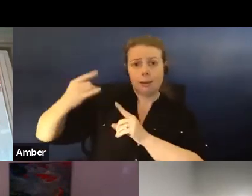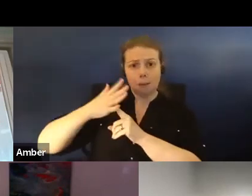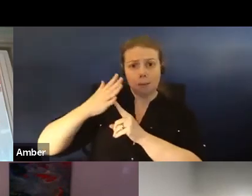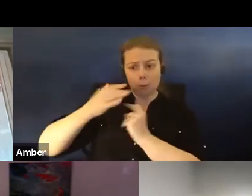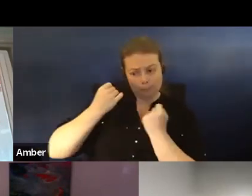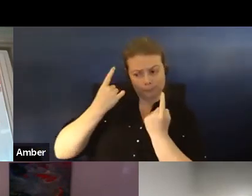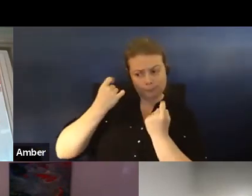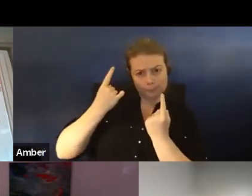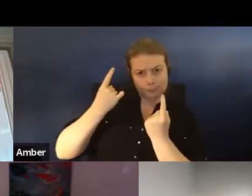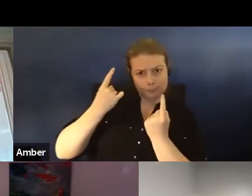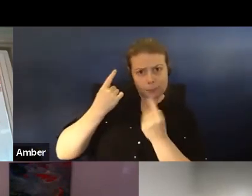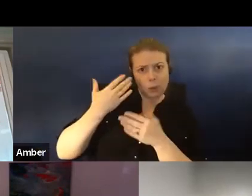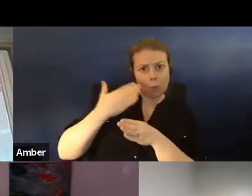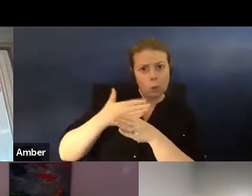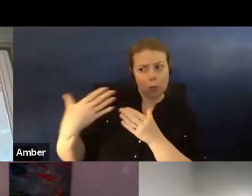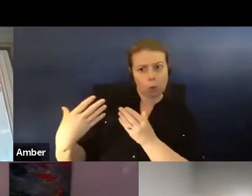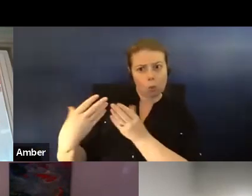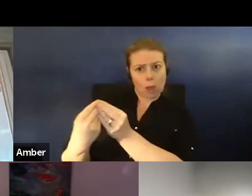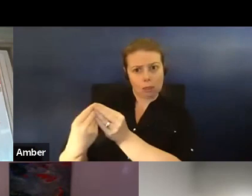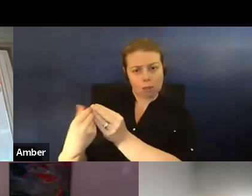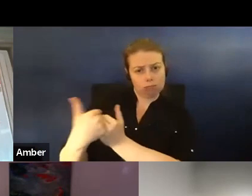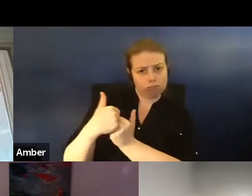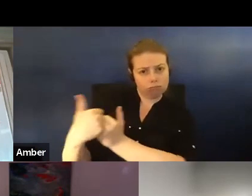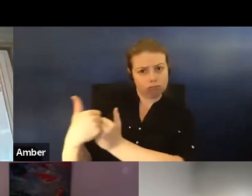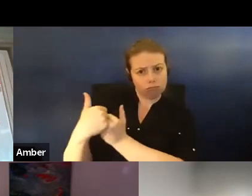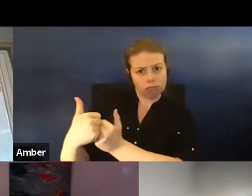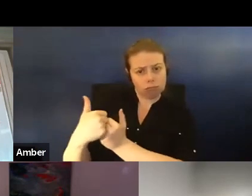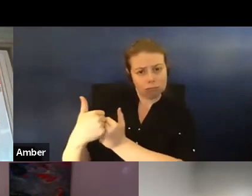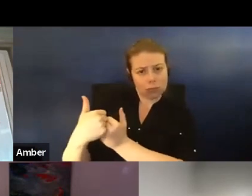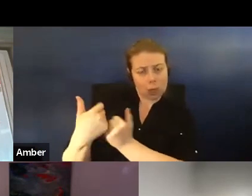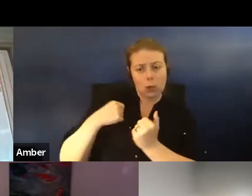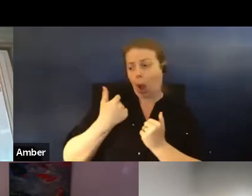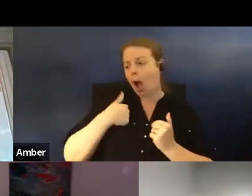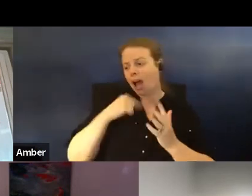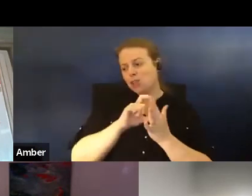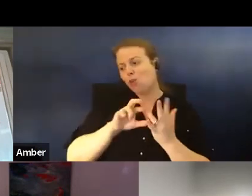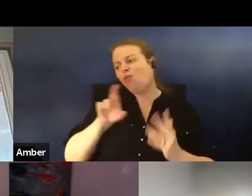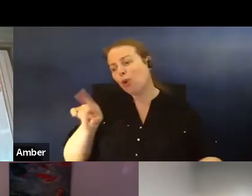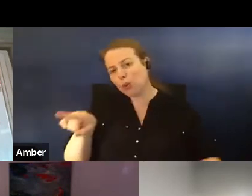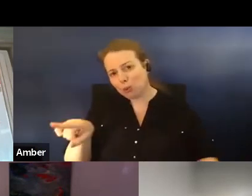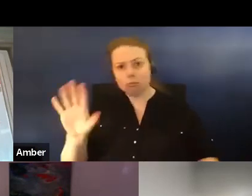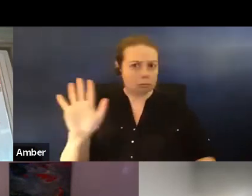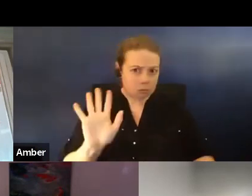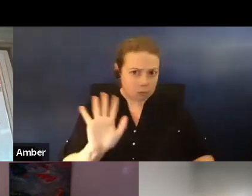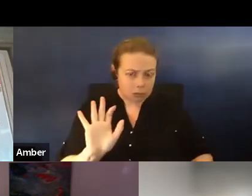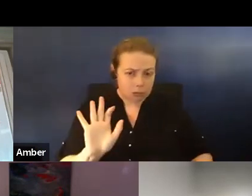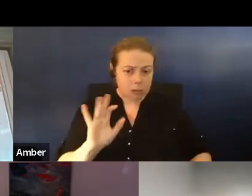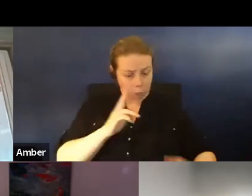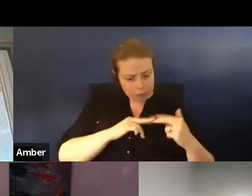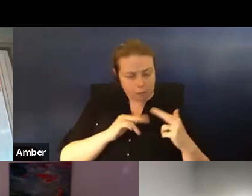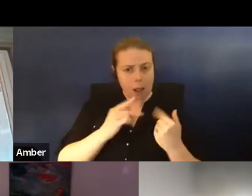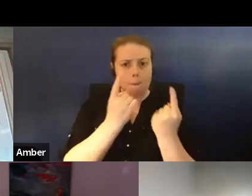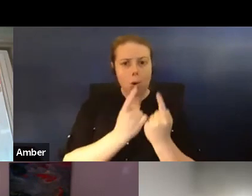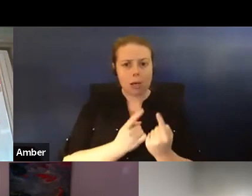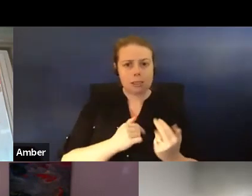importance of working with people with disability and not for people with disability to develop products and services